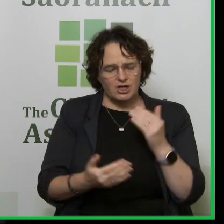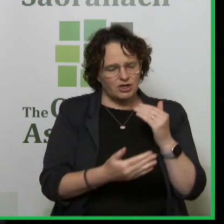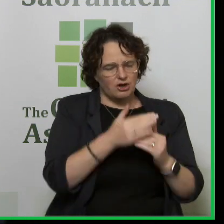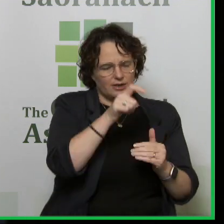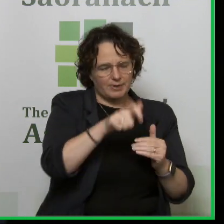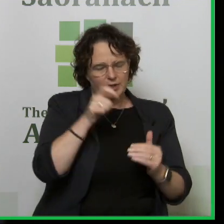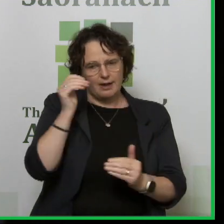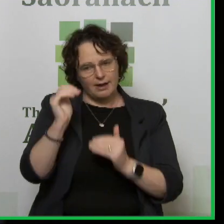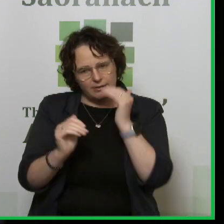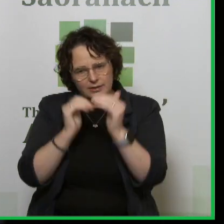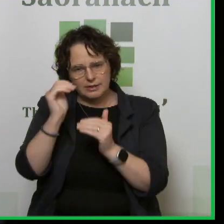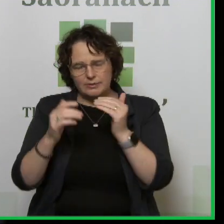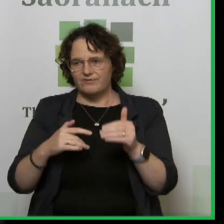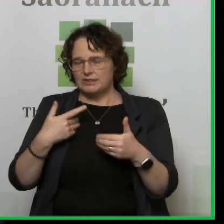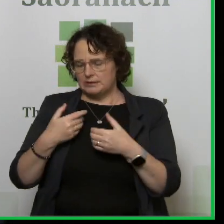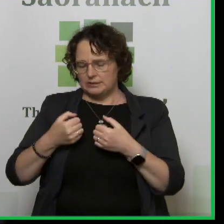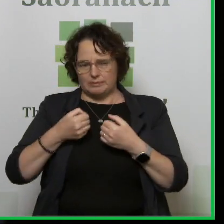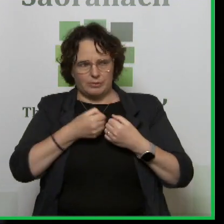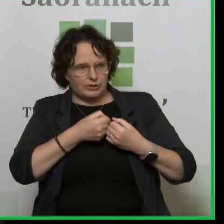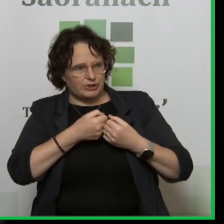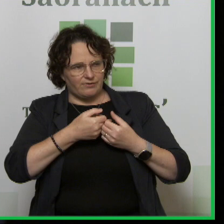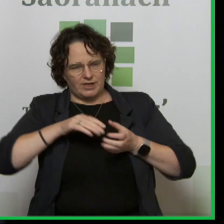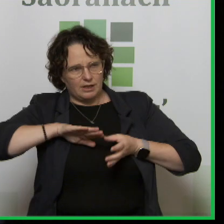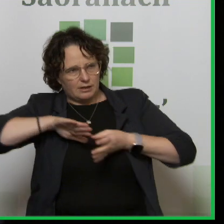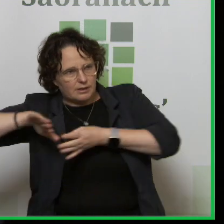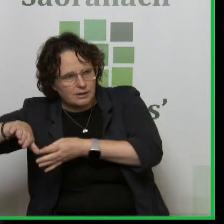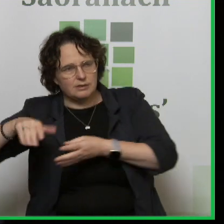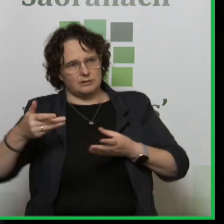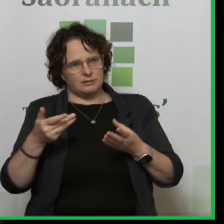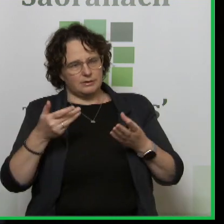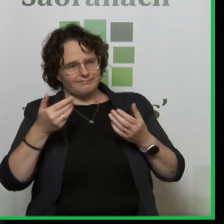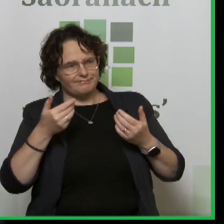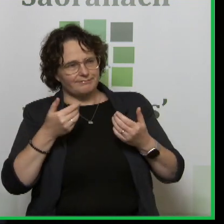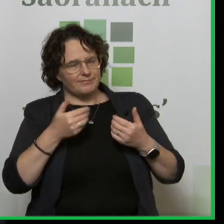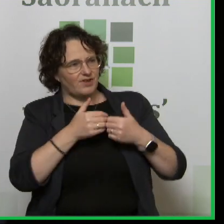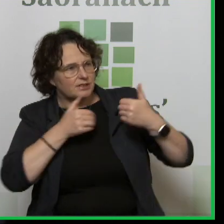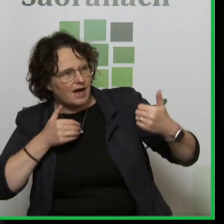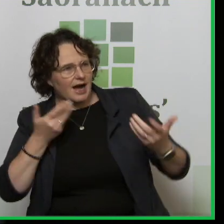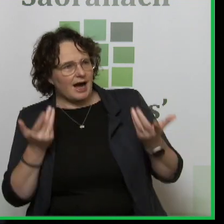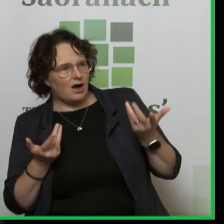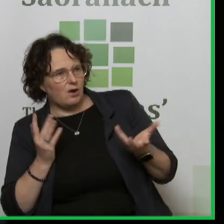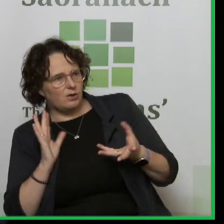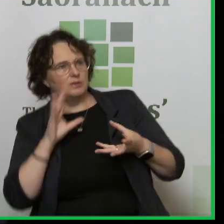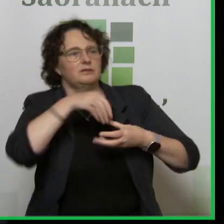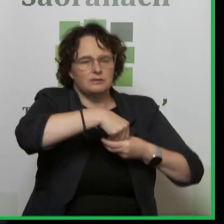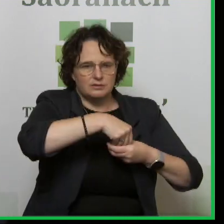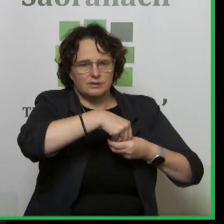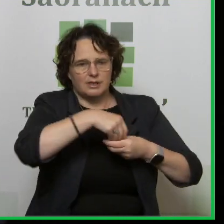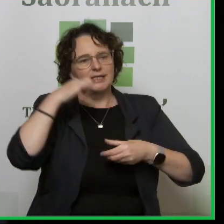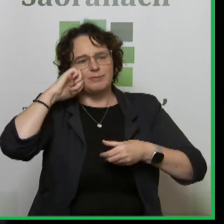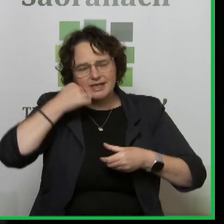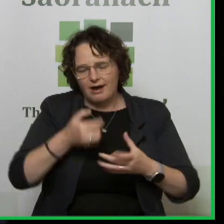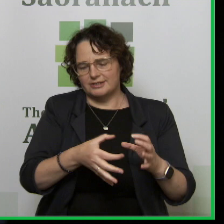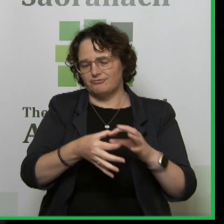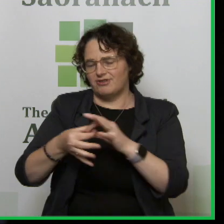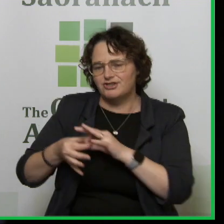who see themselves as on the margin or on the edge, the very reason they can get back on the mainstream is because of the relationships.